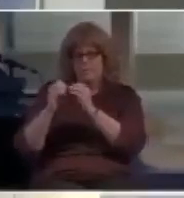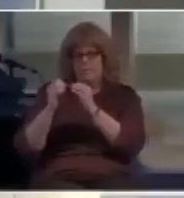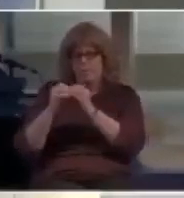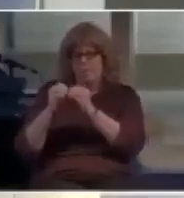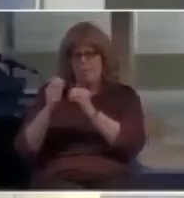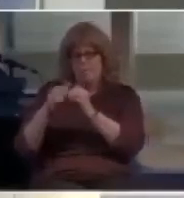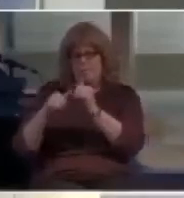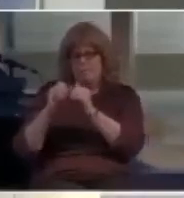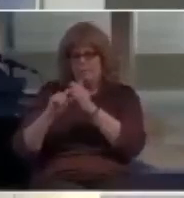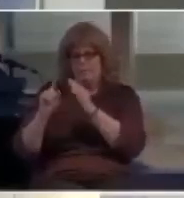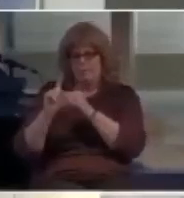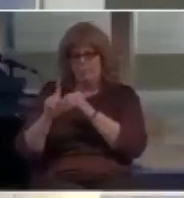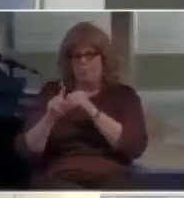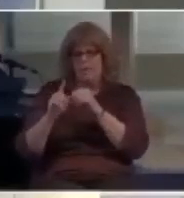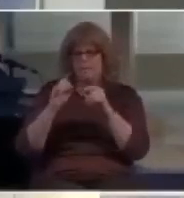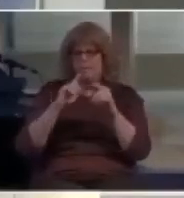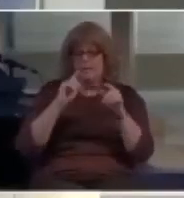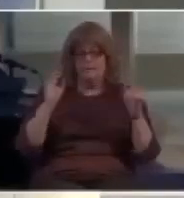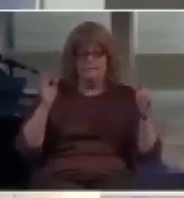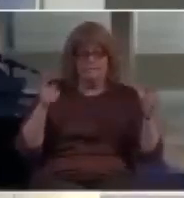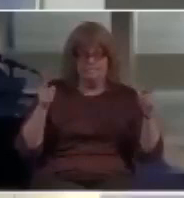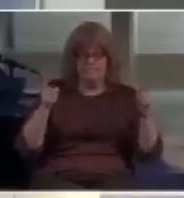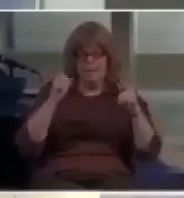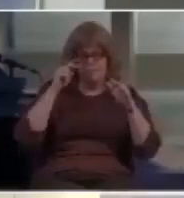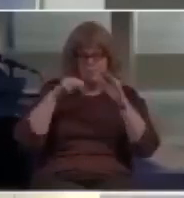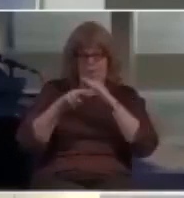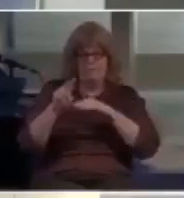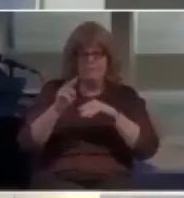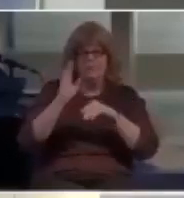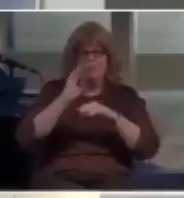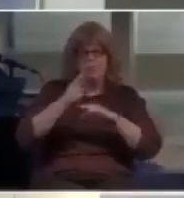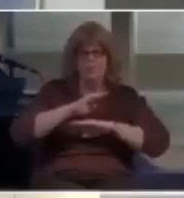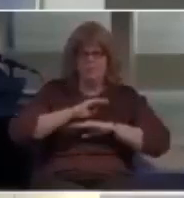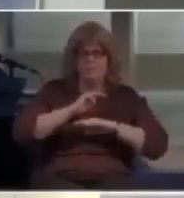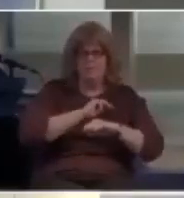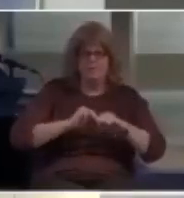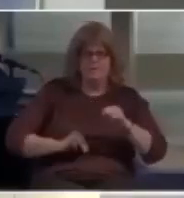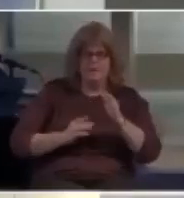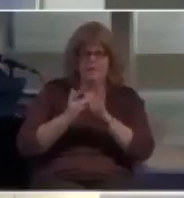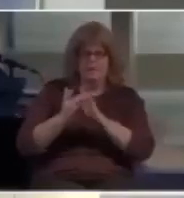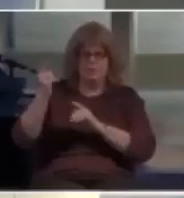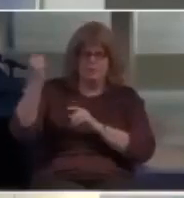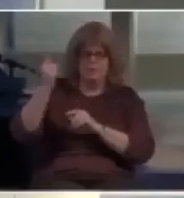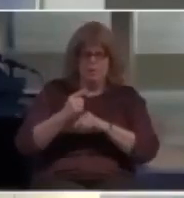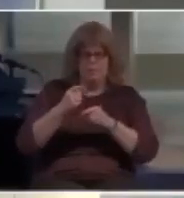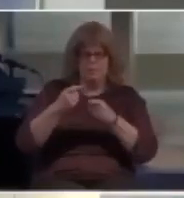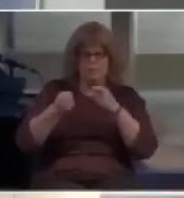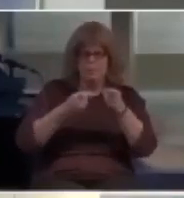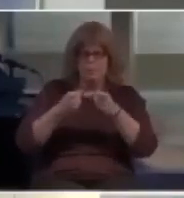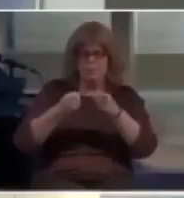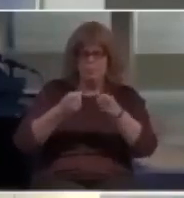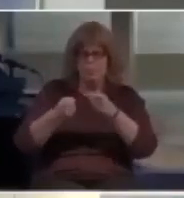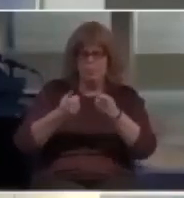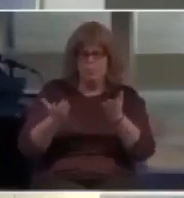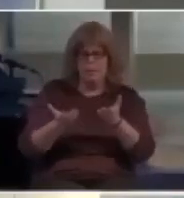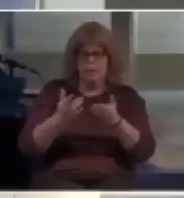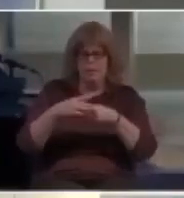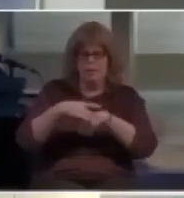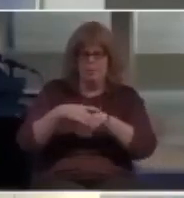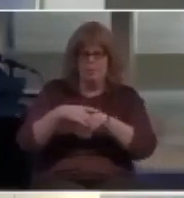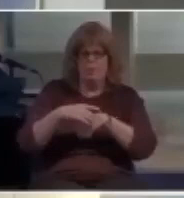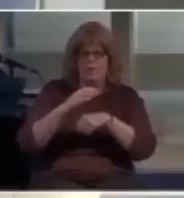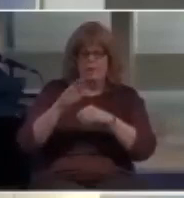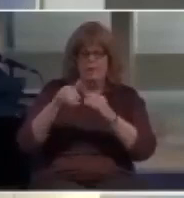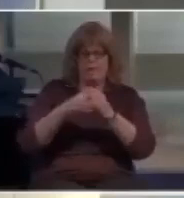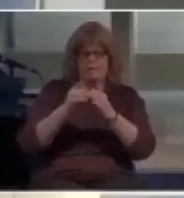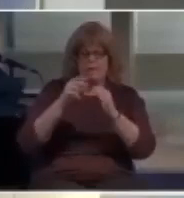of, I believe, that will ultimately be fulfilled by Messiah Jesus coming to rule and reign on the earth. And in the midst of this prophecy,